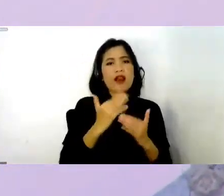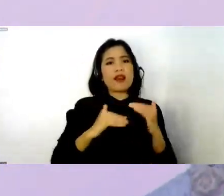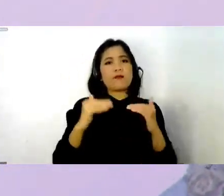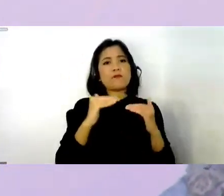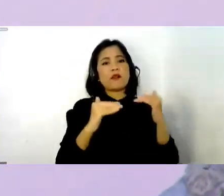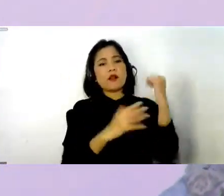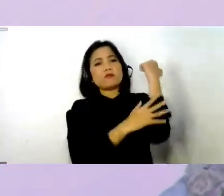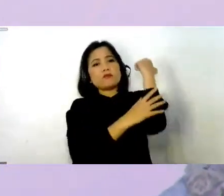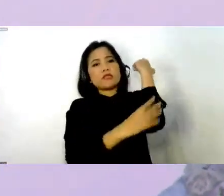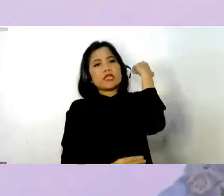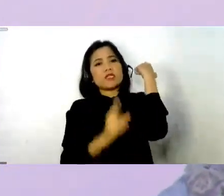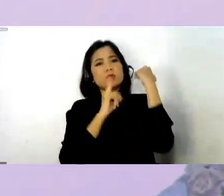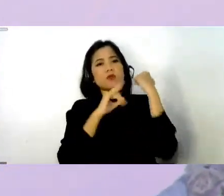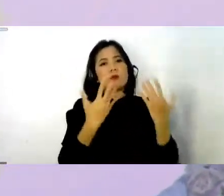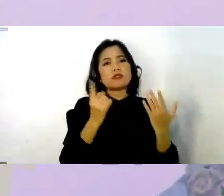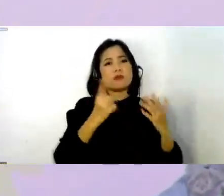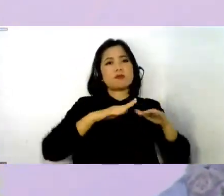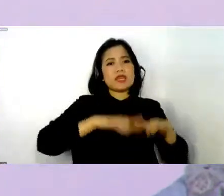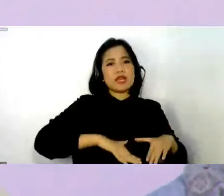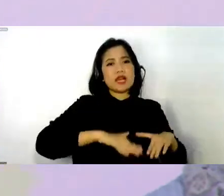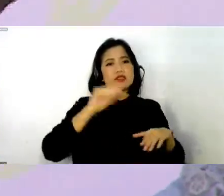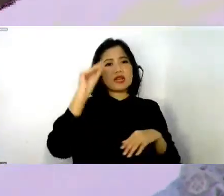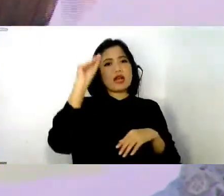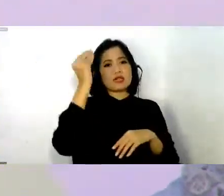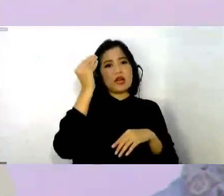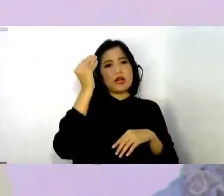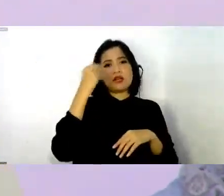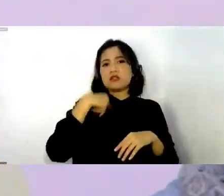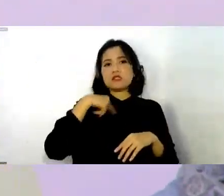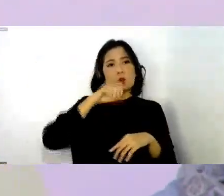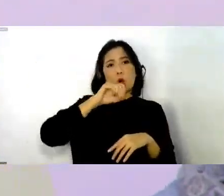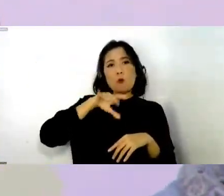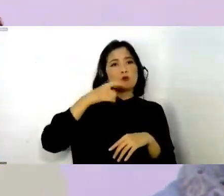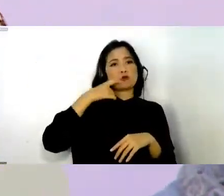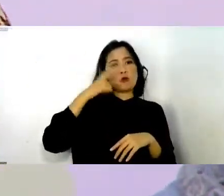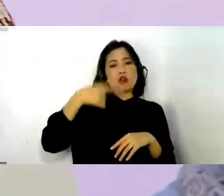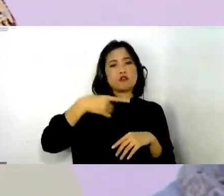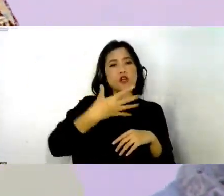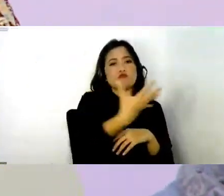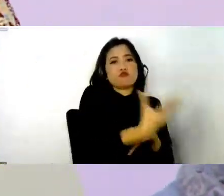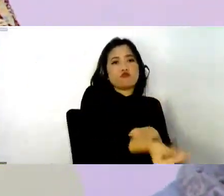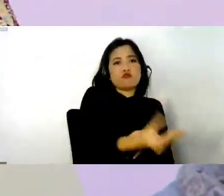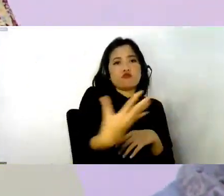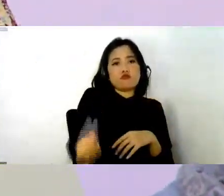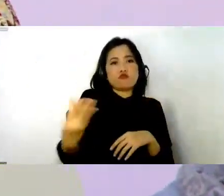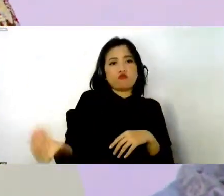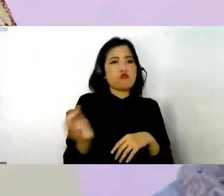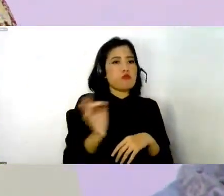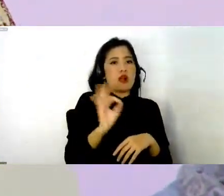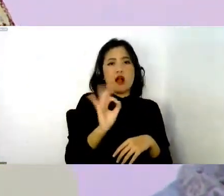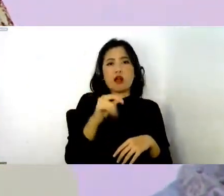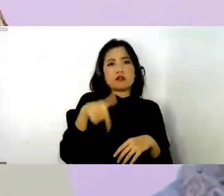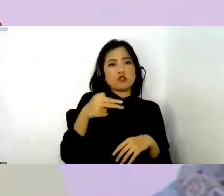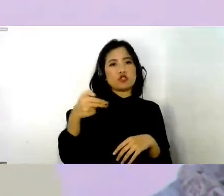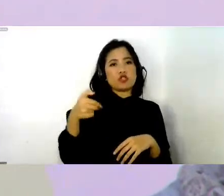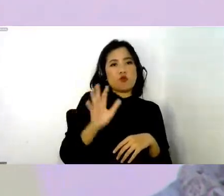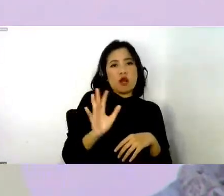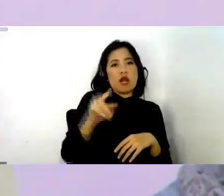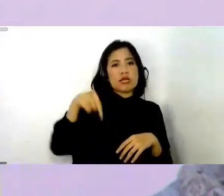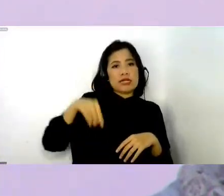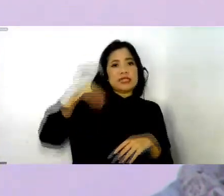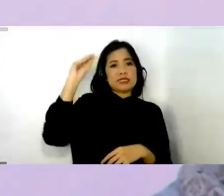Any possible increase of budget has to come from where? From the list. So at least it helps. And